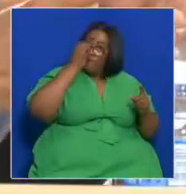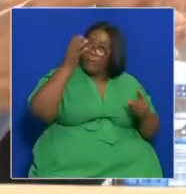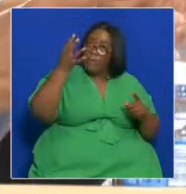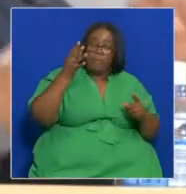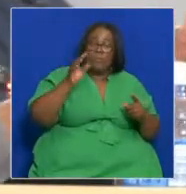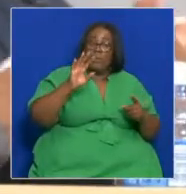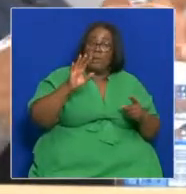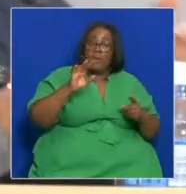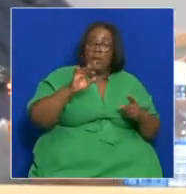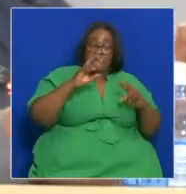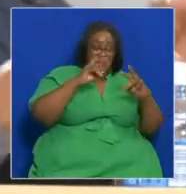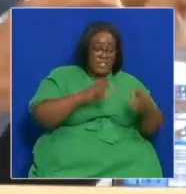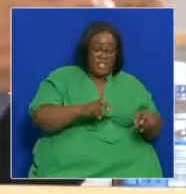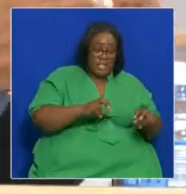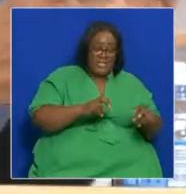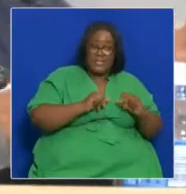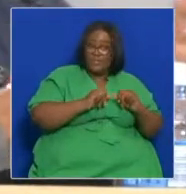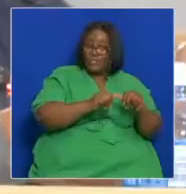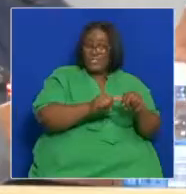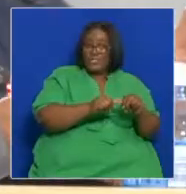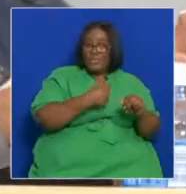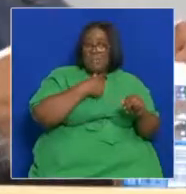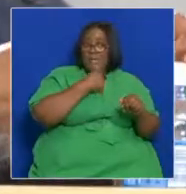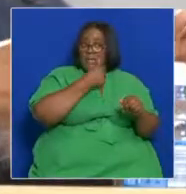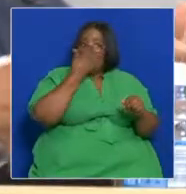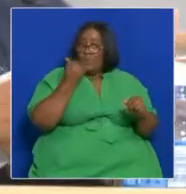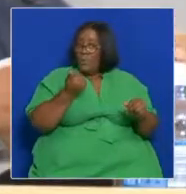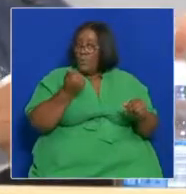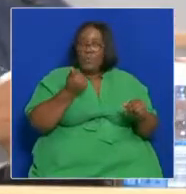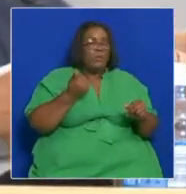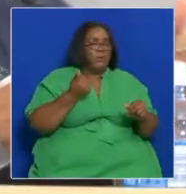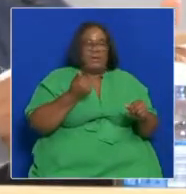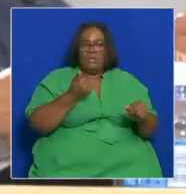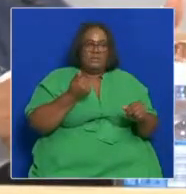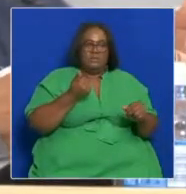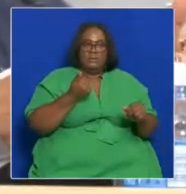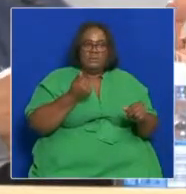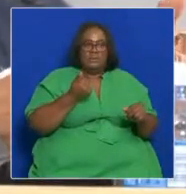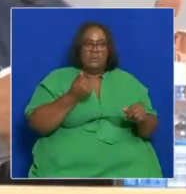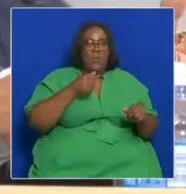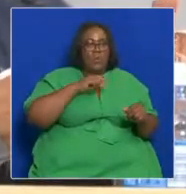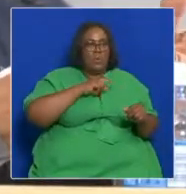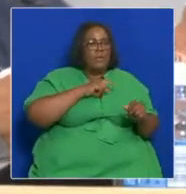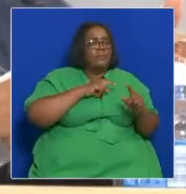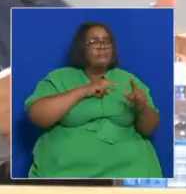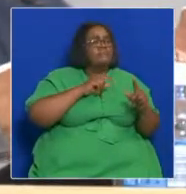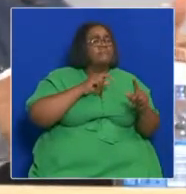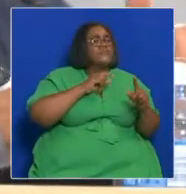anything about. Does your contract, the terms of your contract, give you that kind of